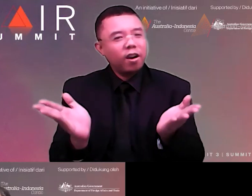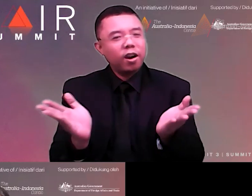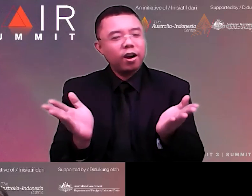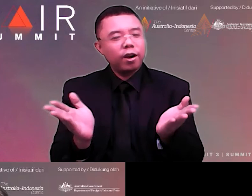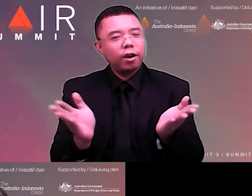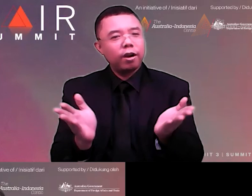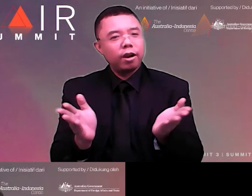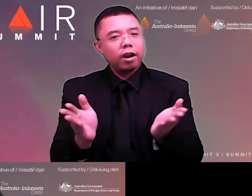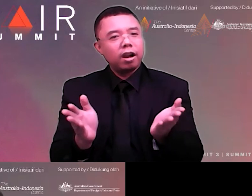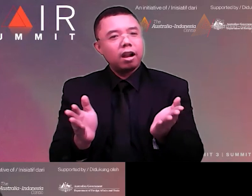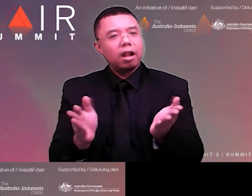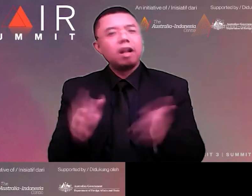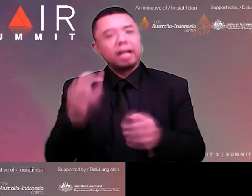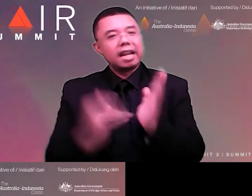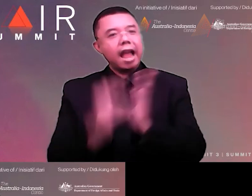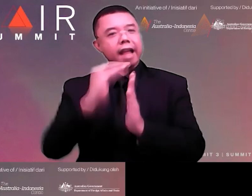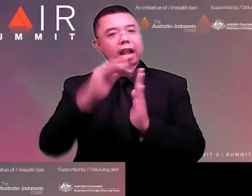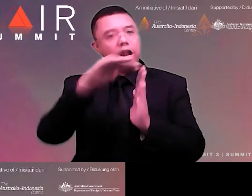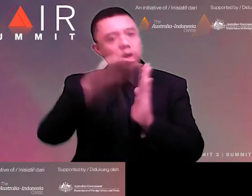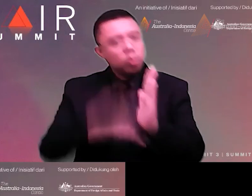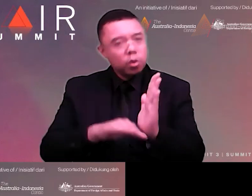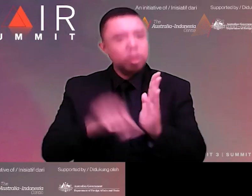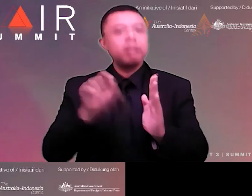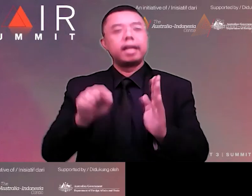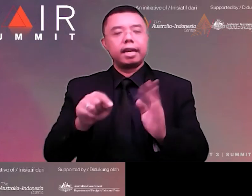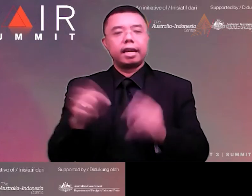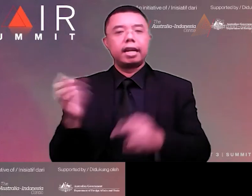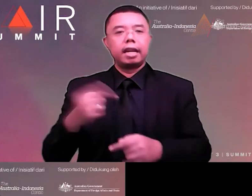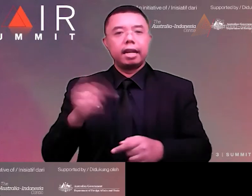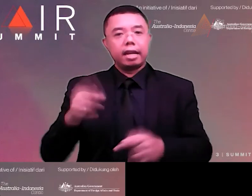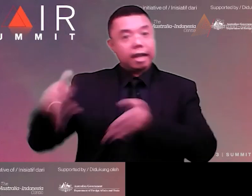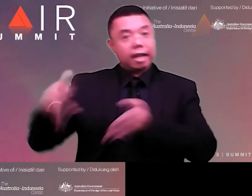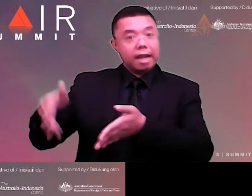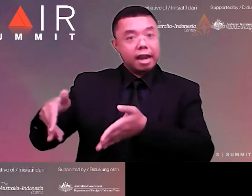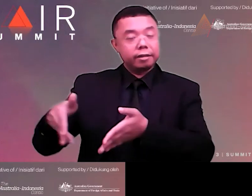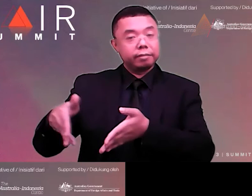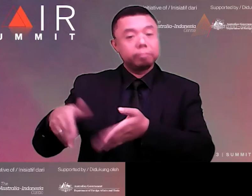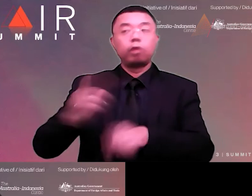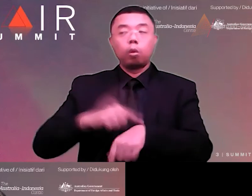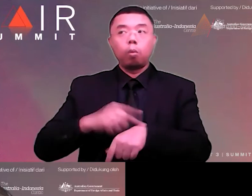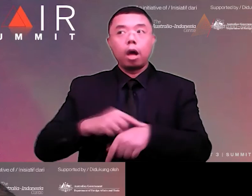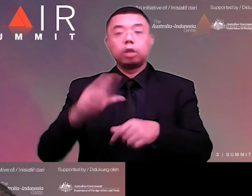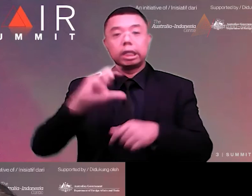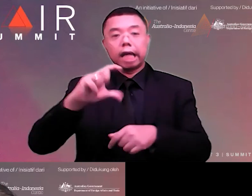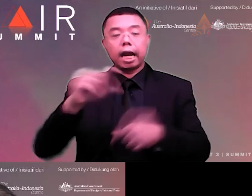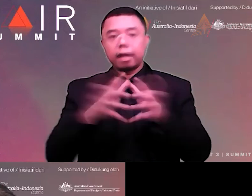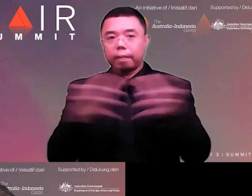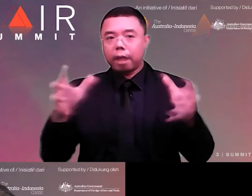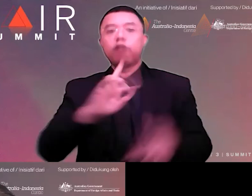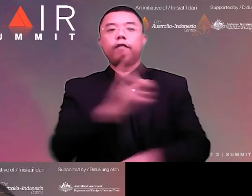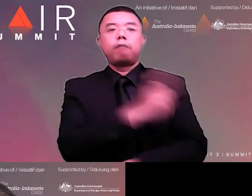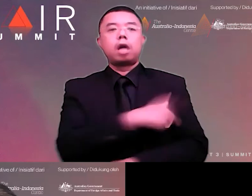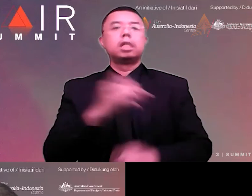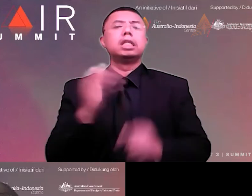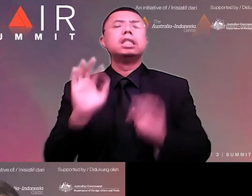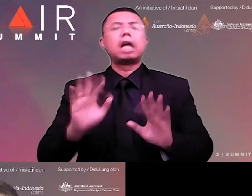side, at the time when this was developed, vaccination rates were very low. And so we did find